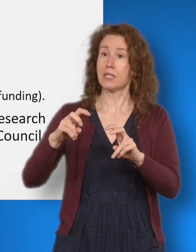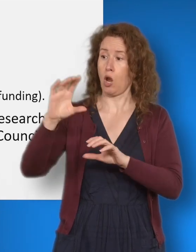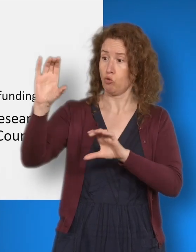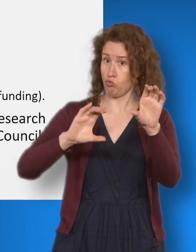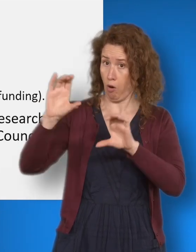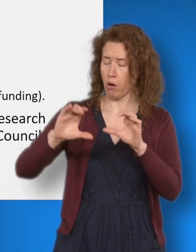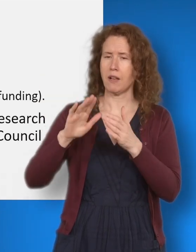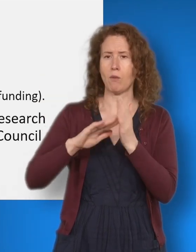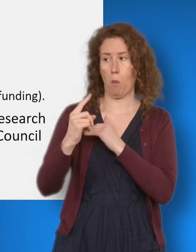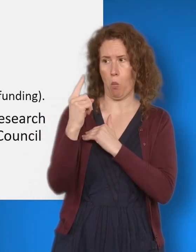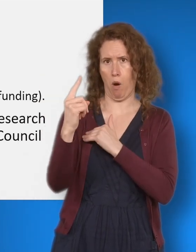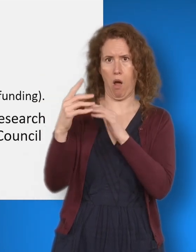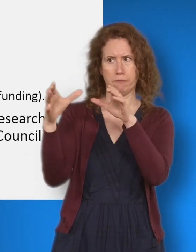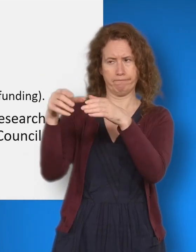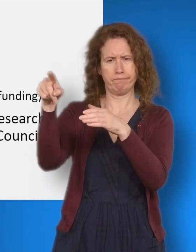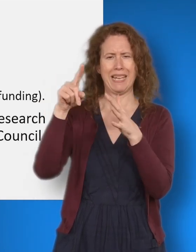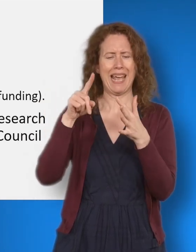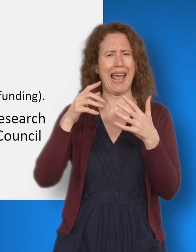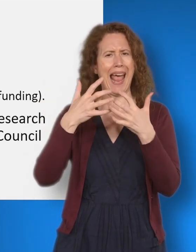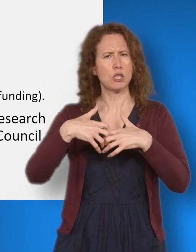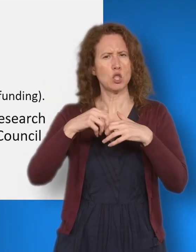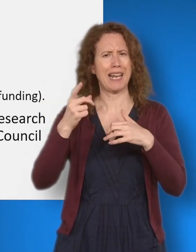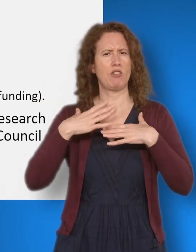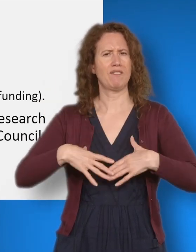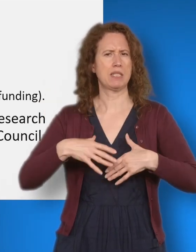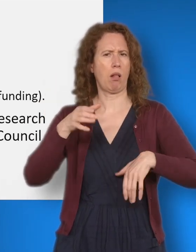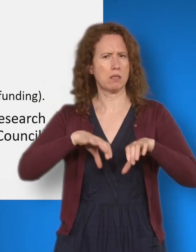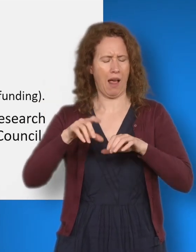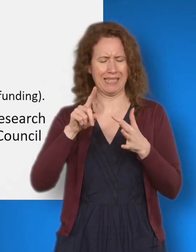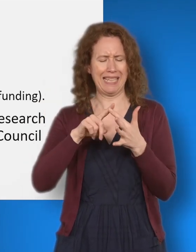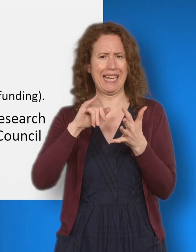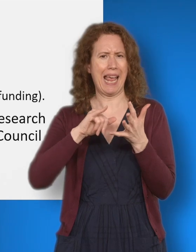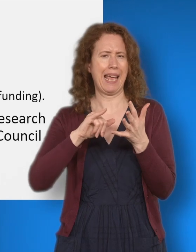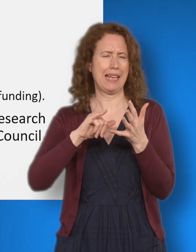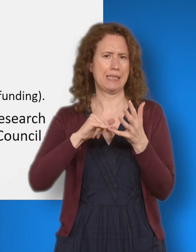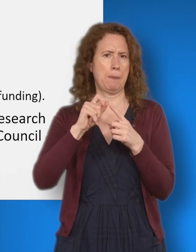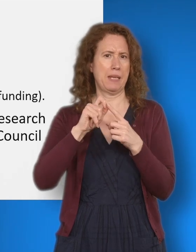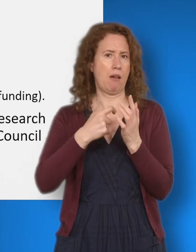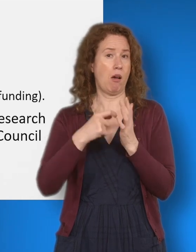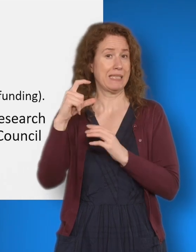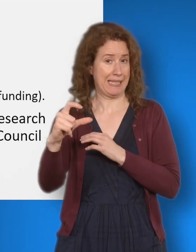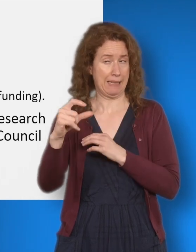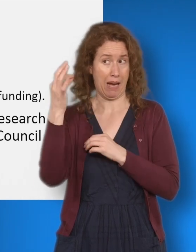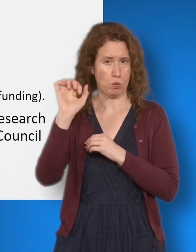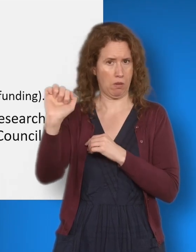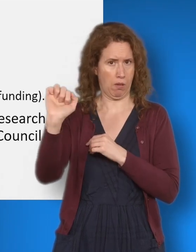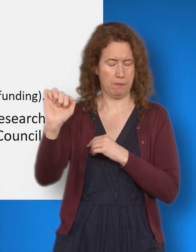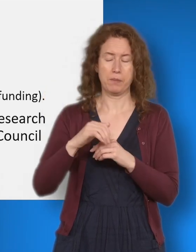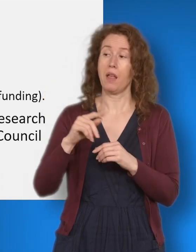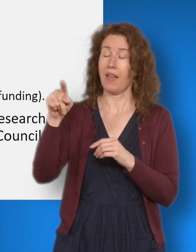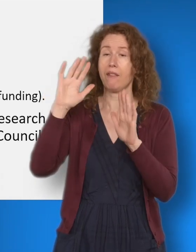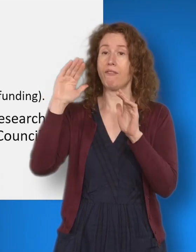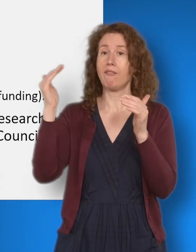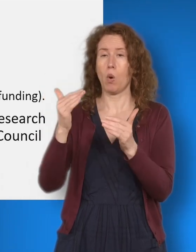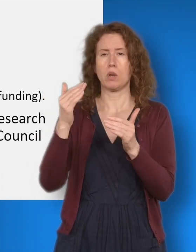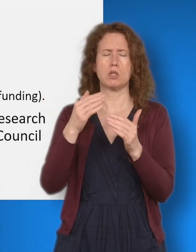funded by the Engineering and Physical Sciences Research Council, so the EPSRC. EPSRC focuses